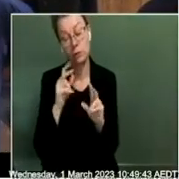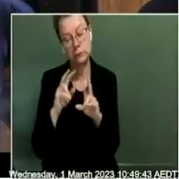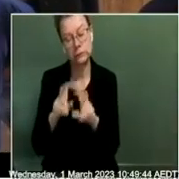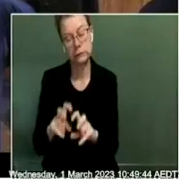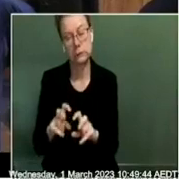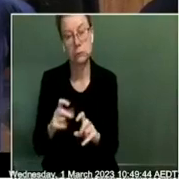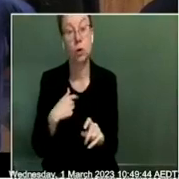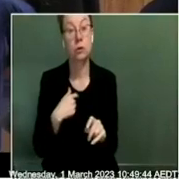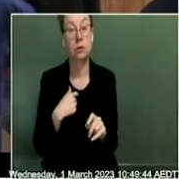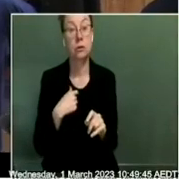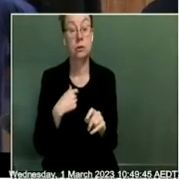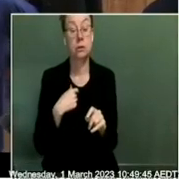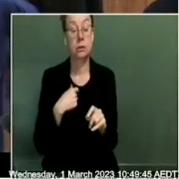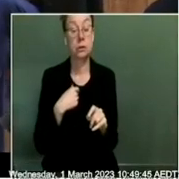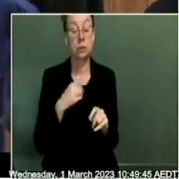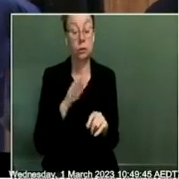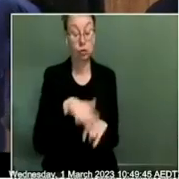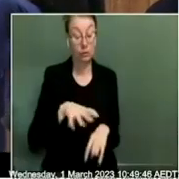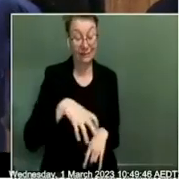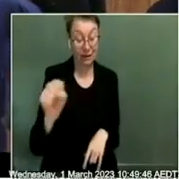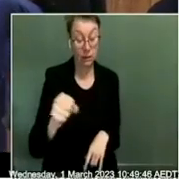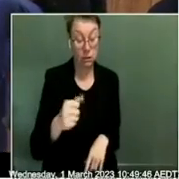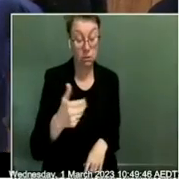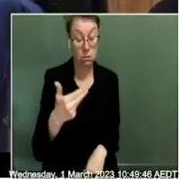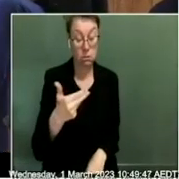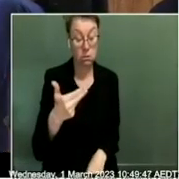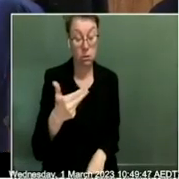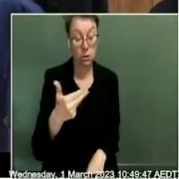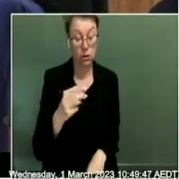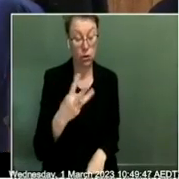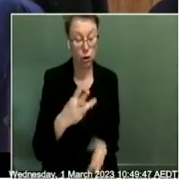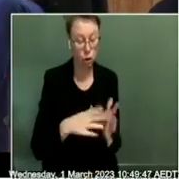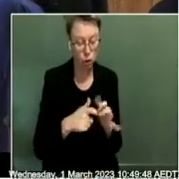think we thought it's about 5 years later,